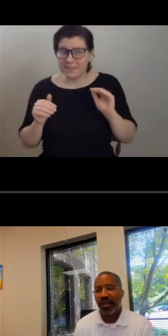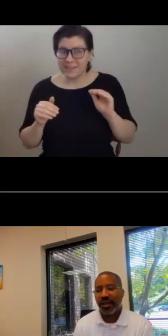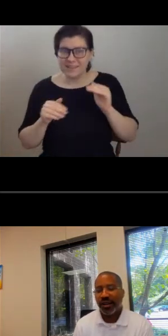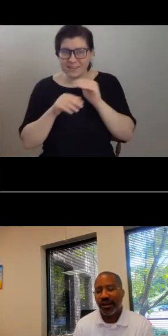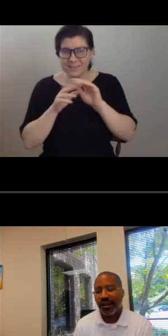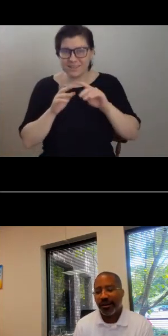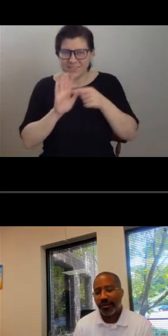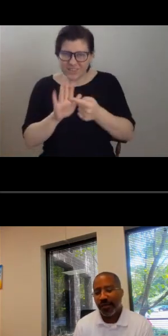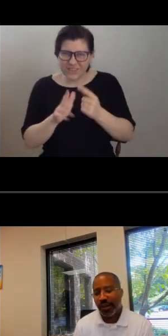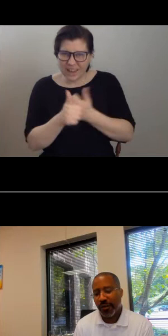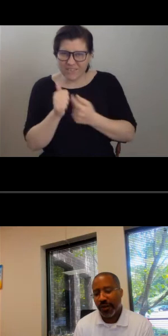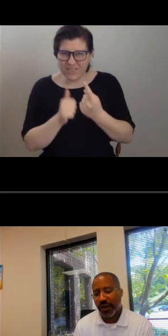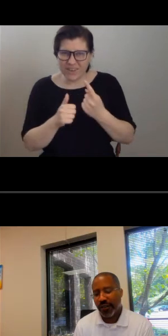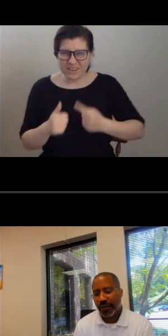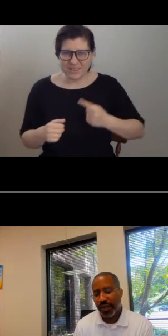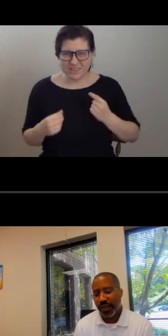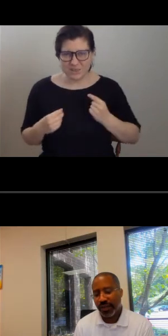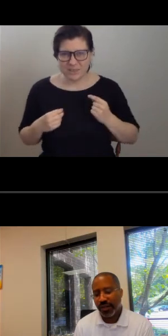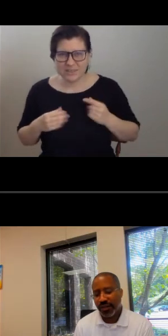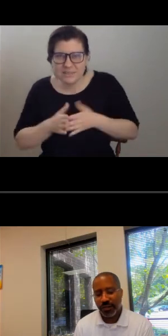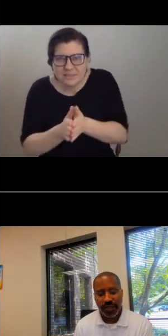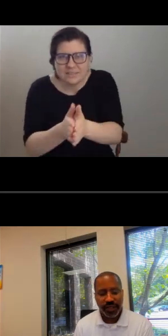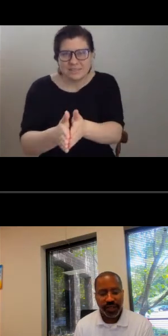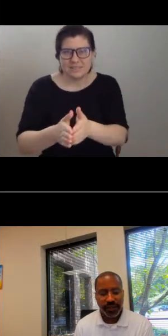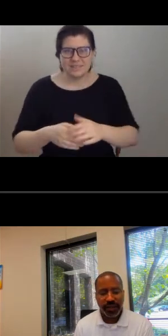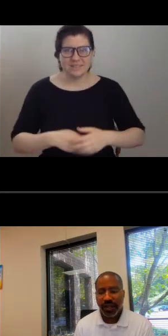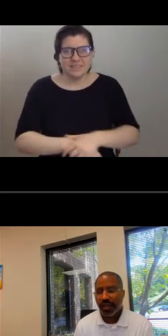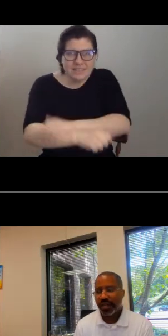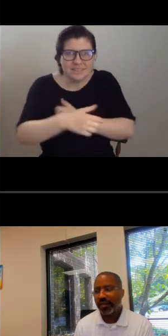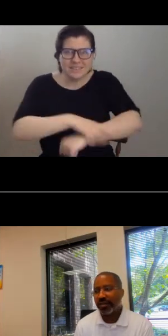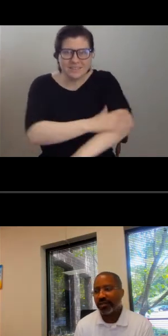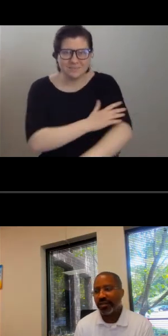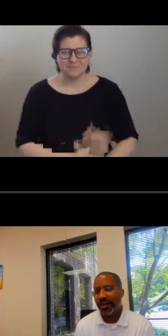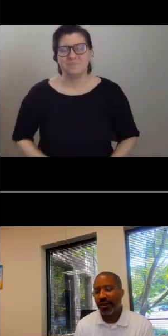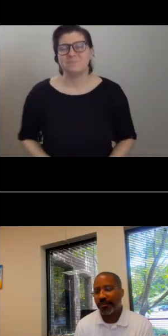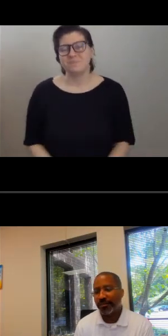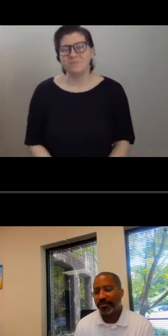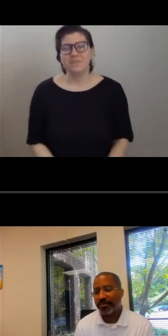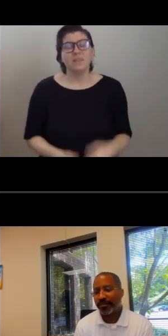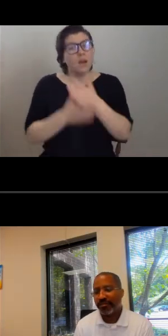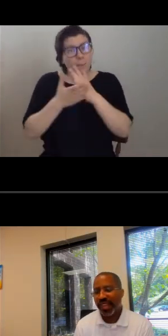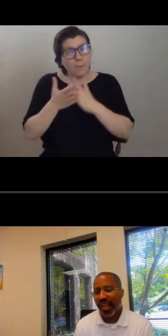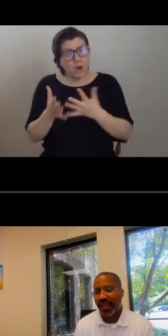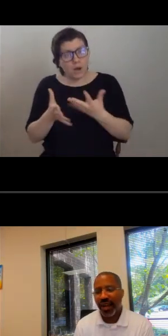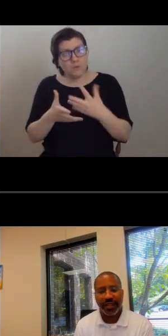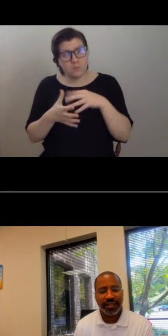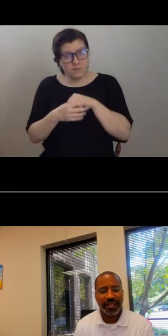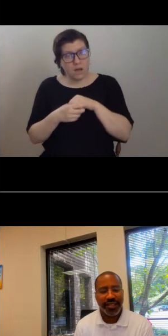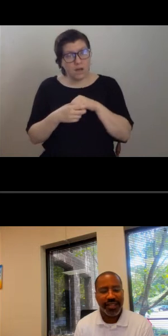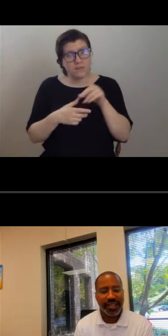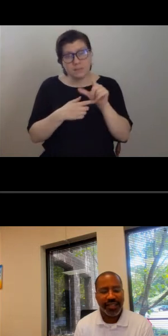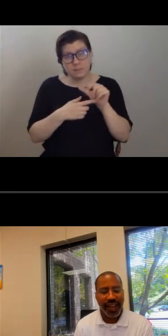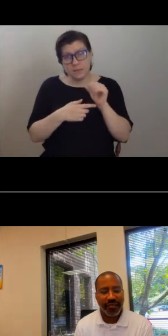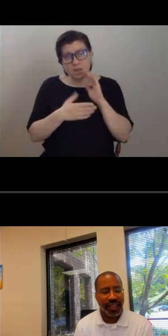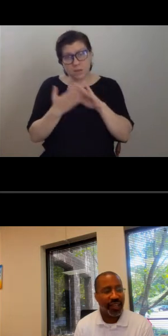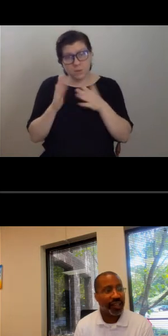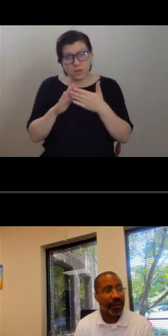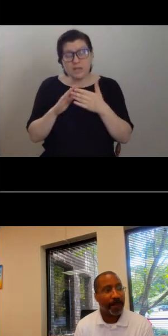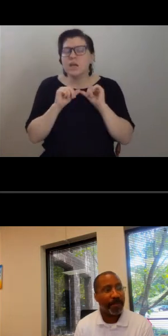everyone. Part of being in the disability community is a constant